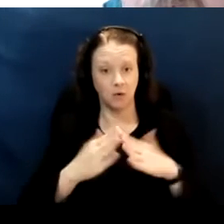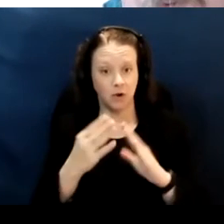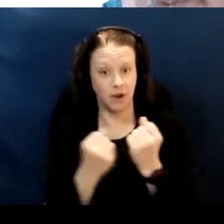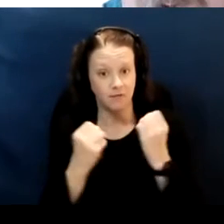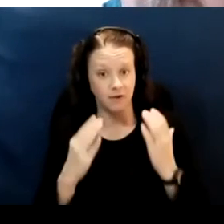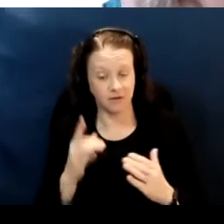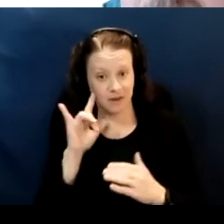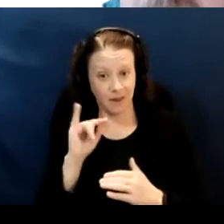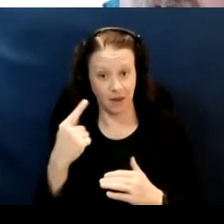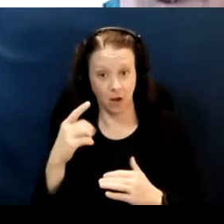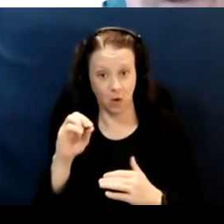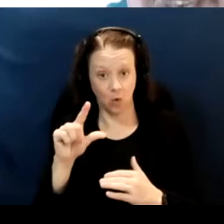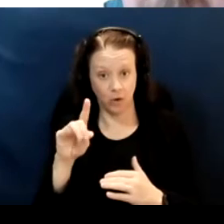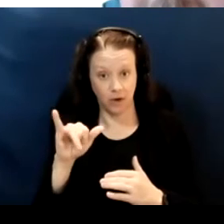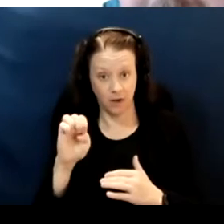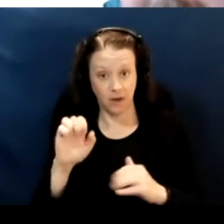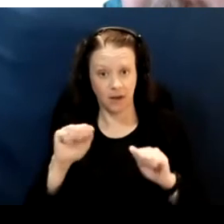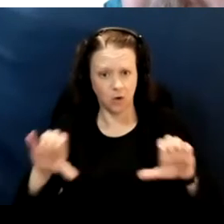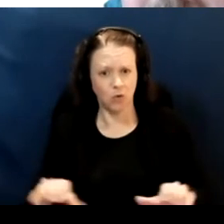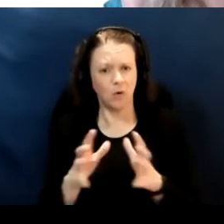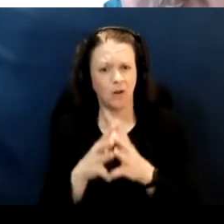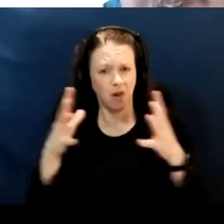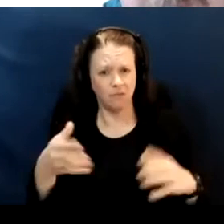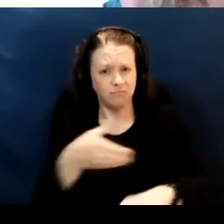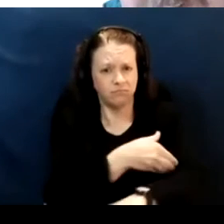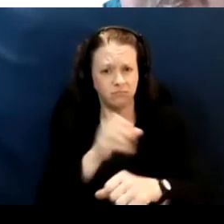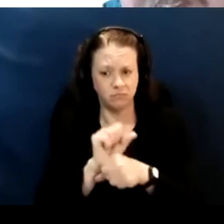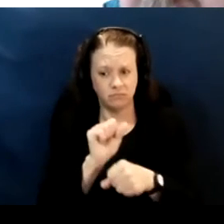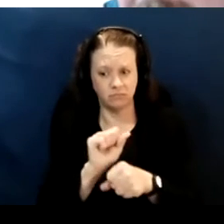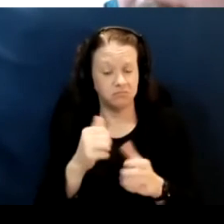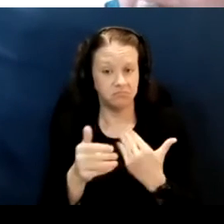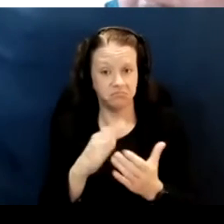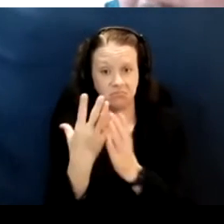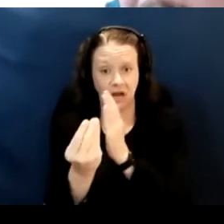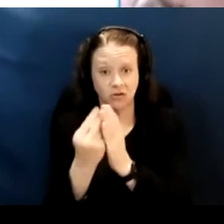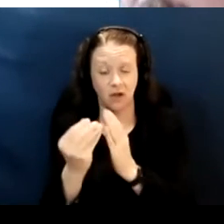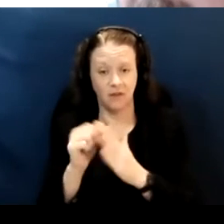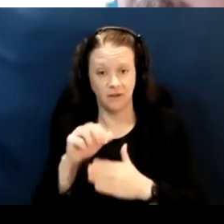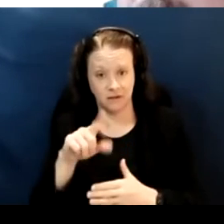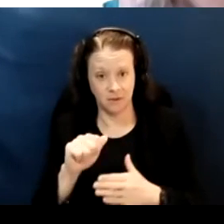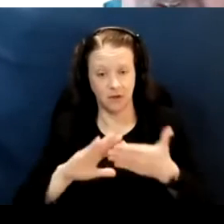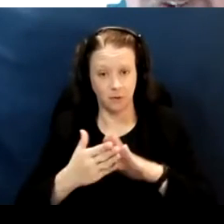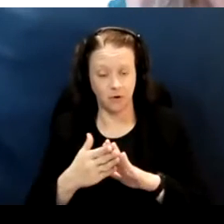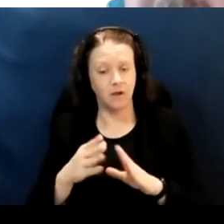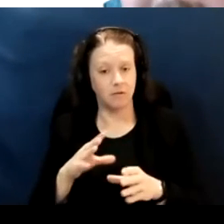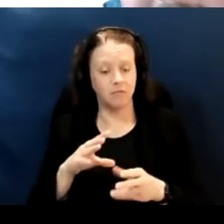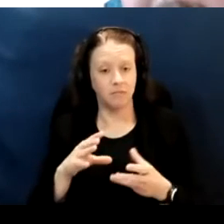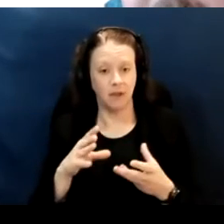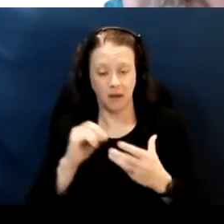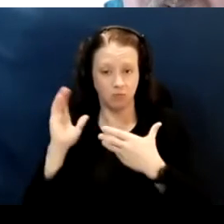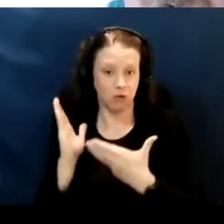do so much powerful work, even outside the disability community in some cases, and bring it to